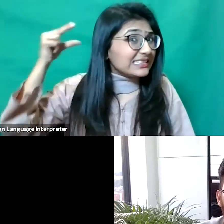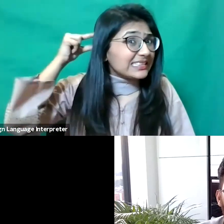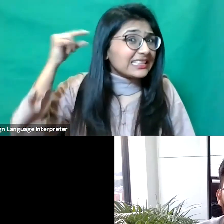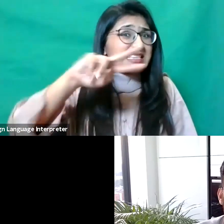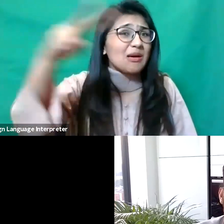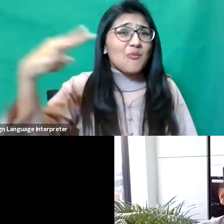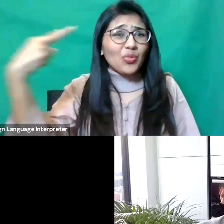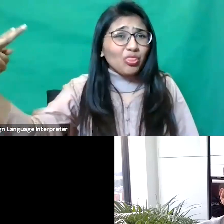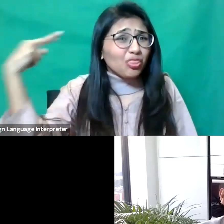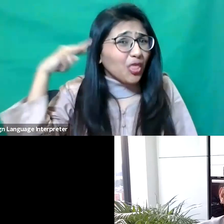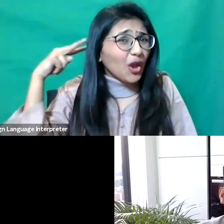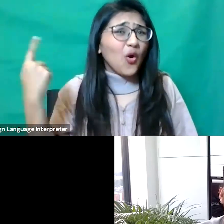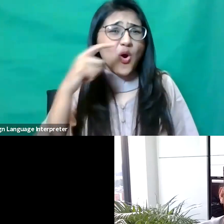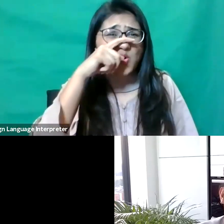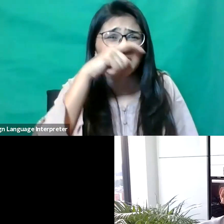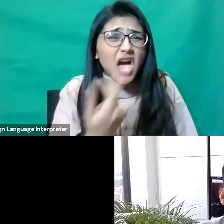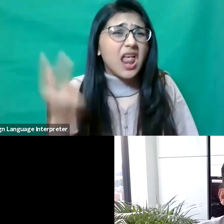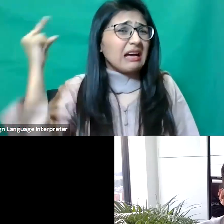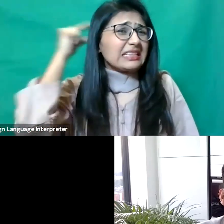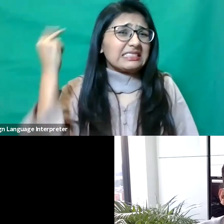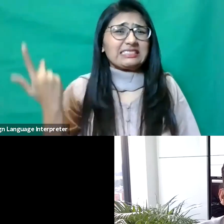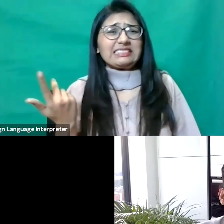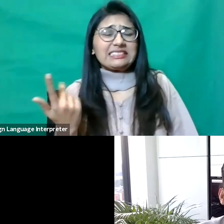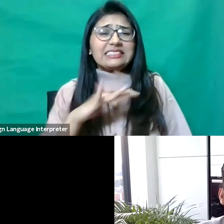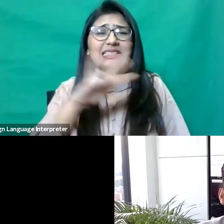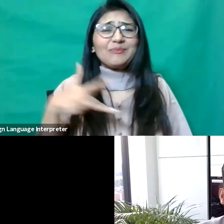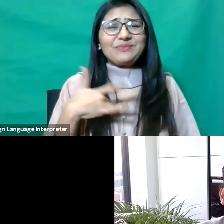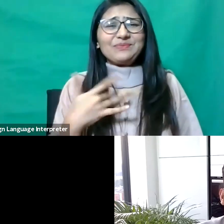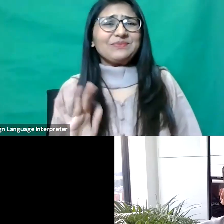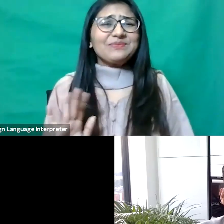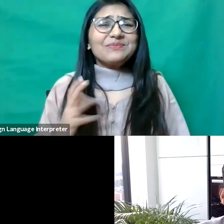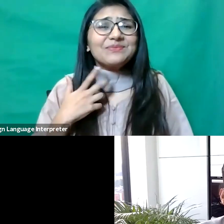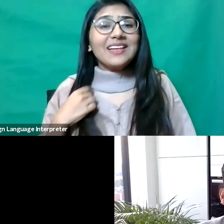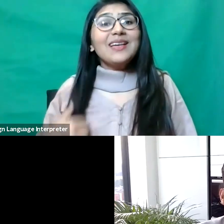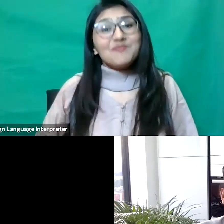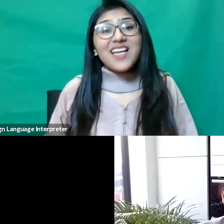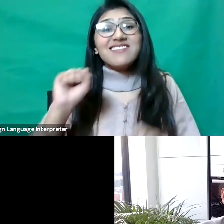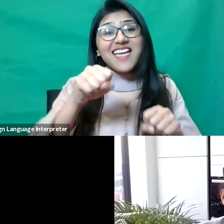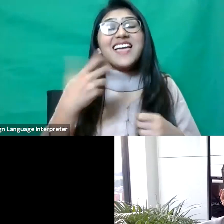at it. Yeah, I mean, exactly. I mean, I feel like there's a lot of discrimination